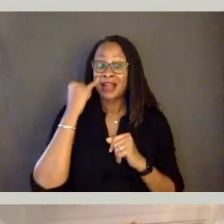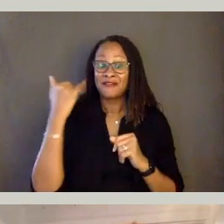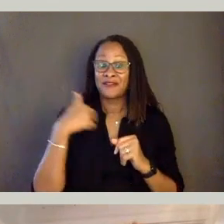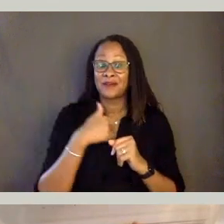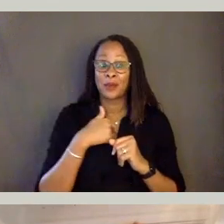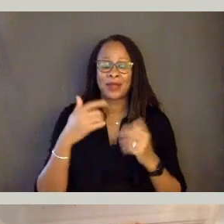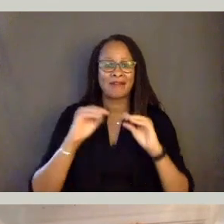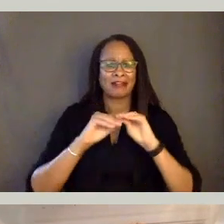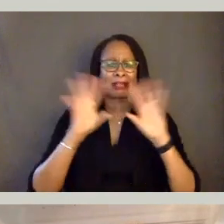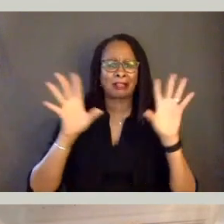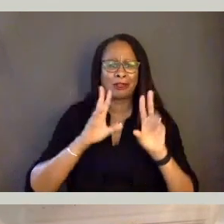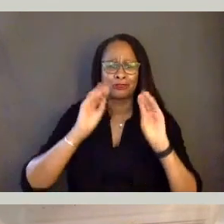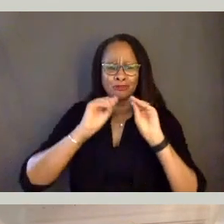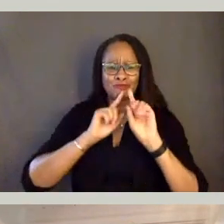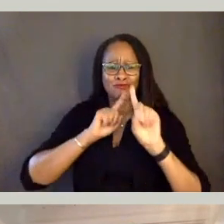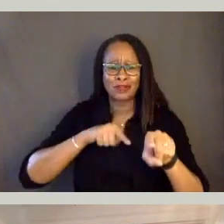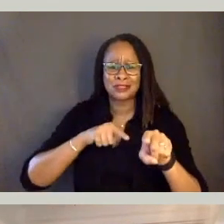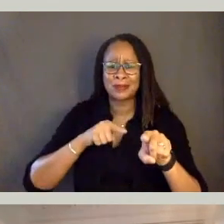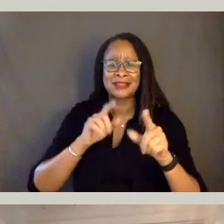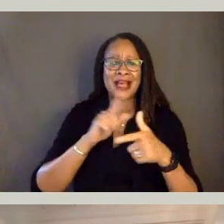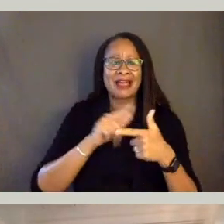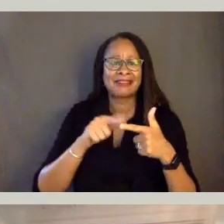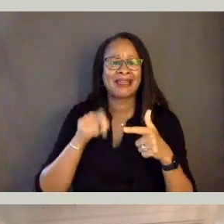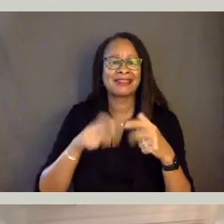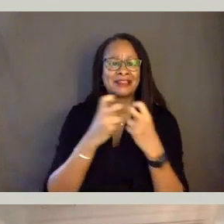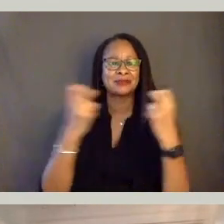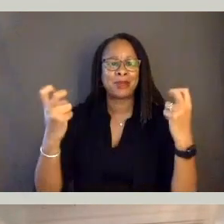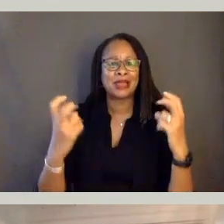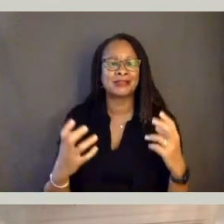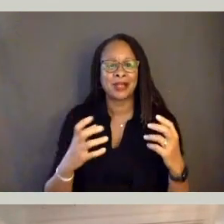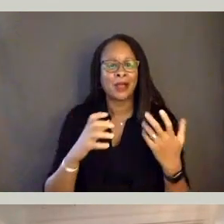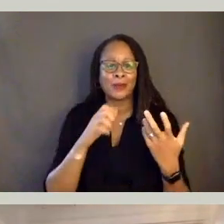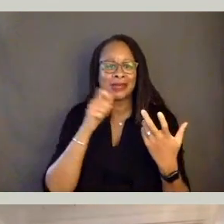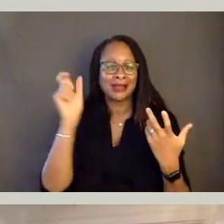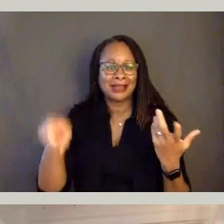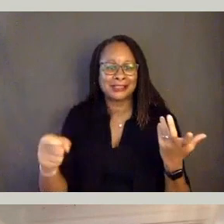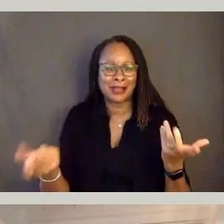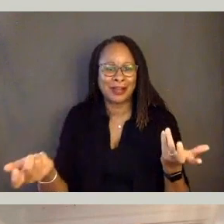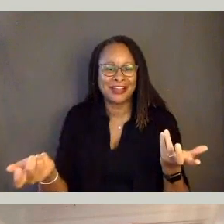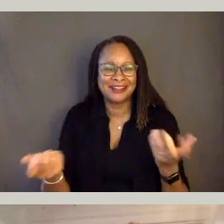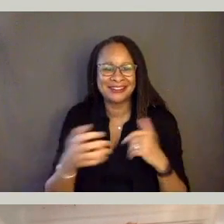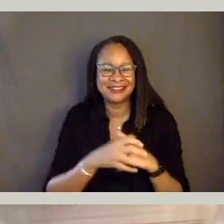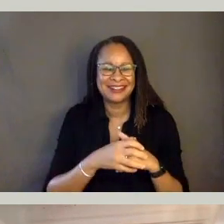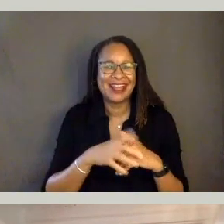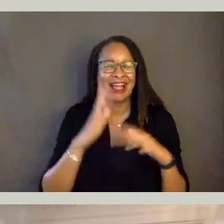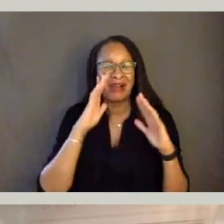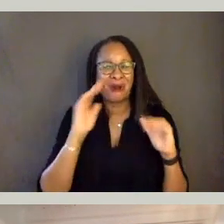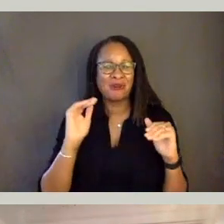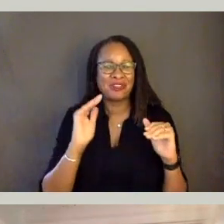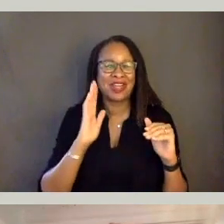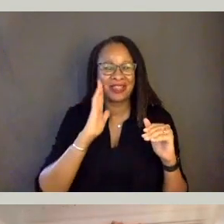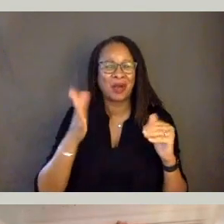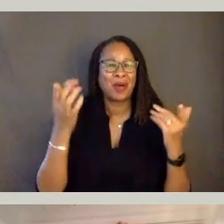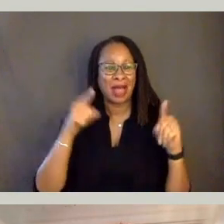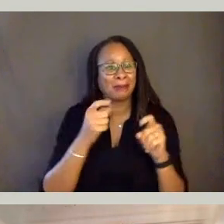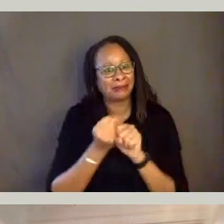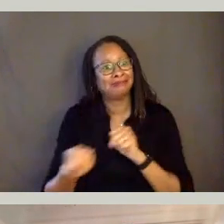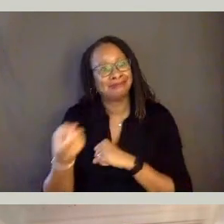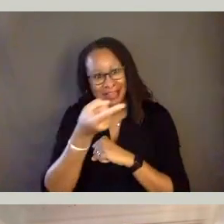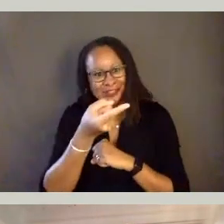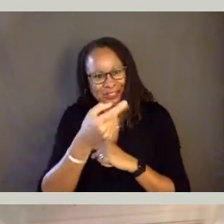cut response, then this panel would be rendered irrelevant. And hopefully that will be the case by next year.